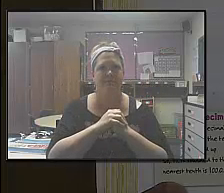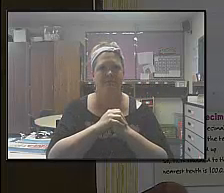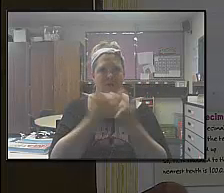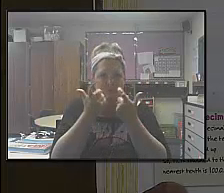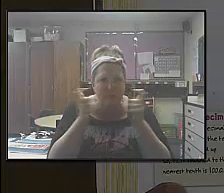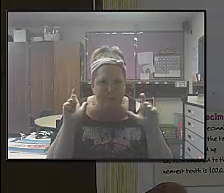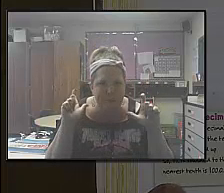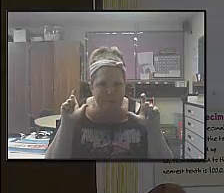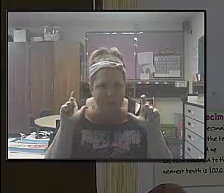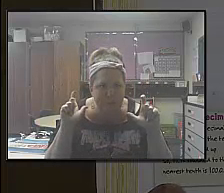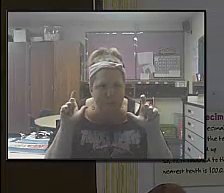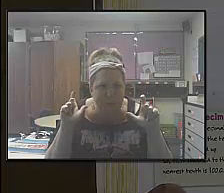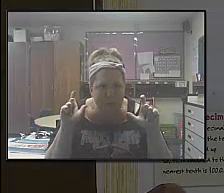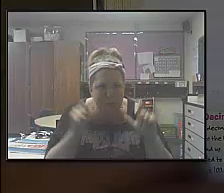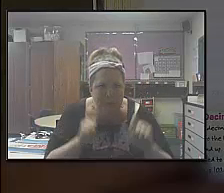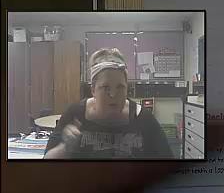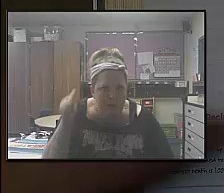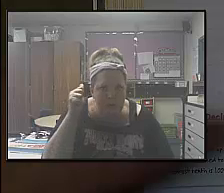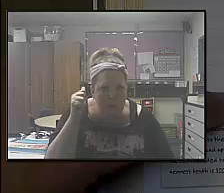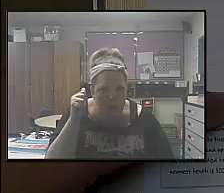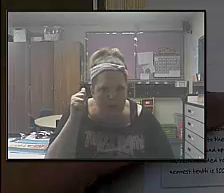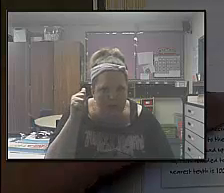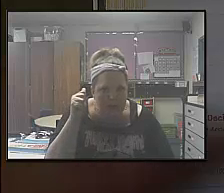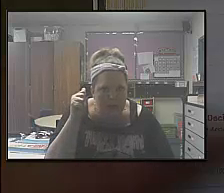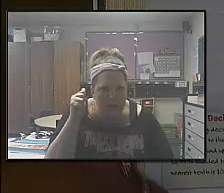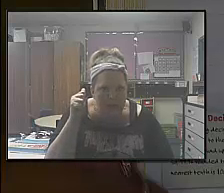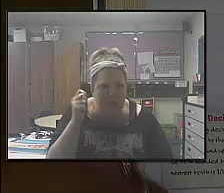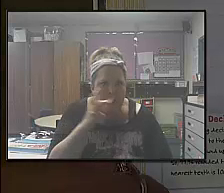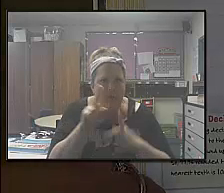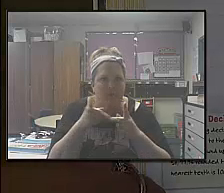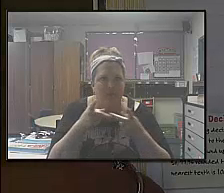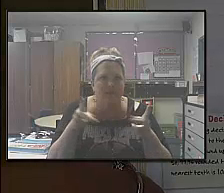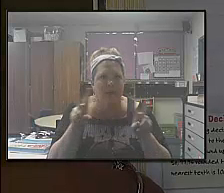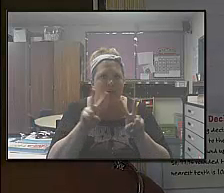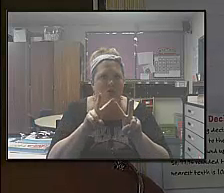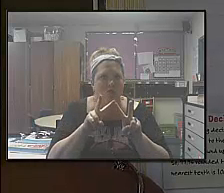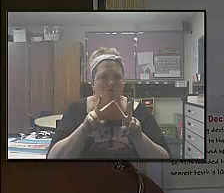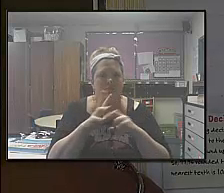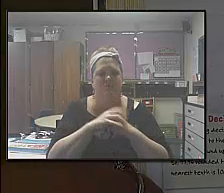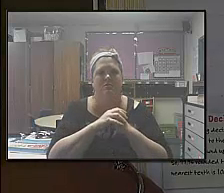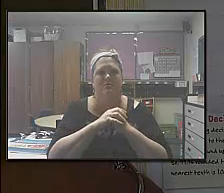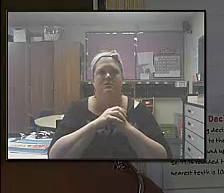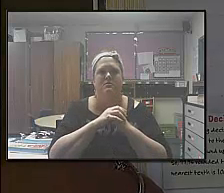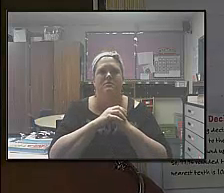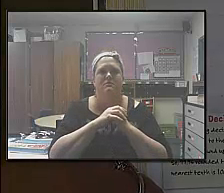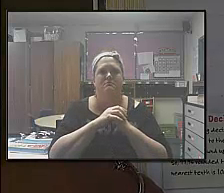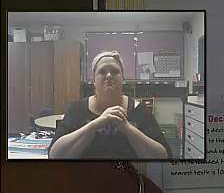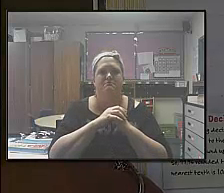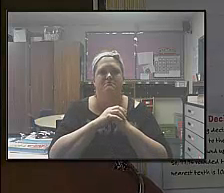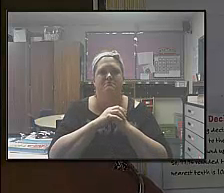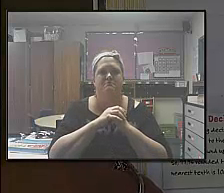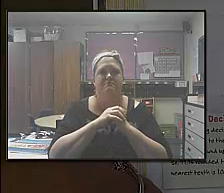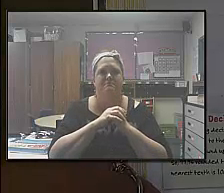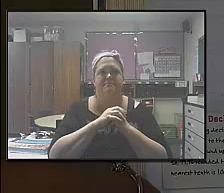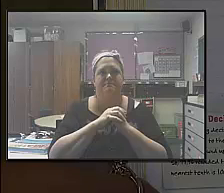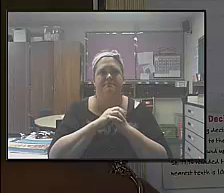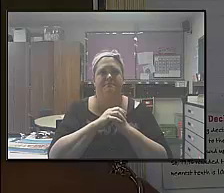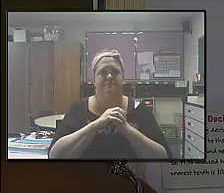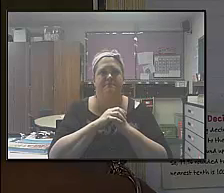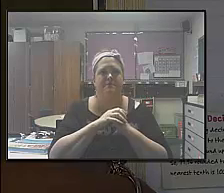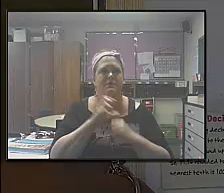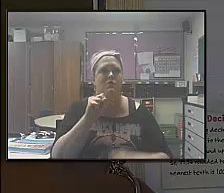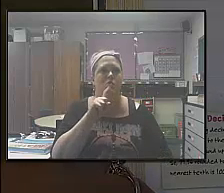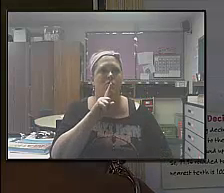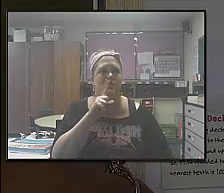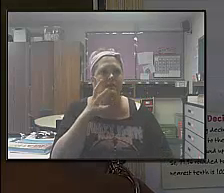14. 2 plus 1 is 3. Plus 1 is 4. So I got 44.3, which is